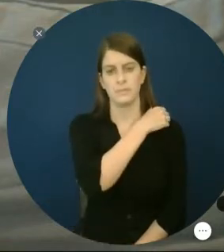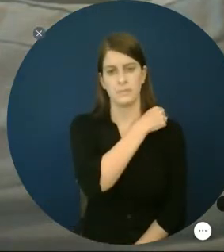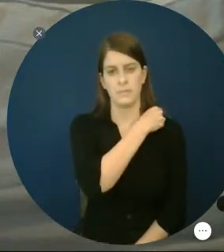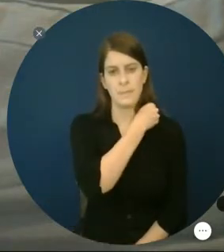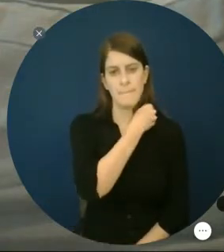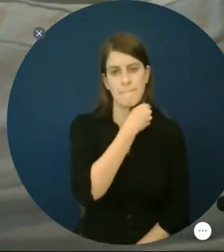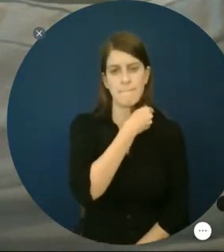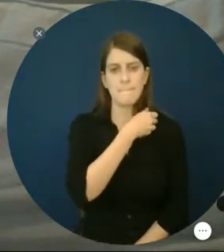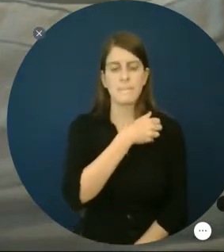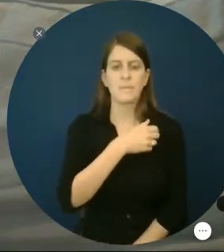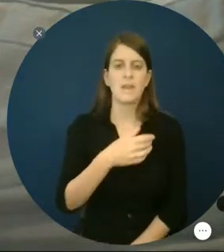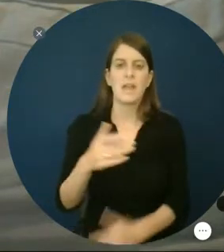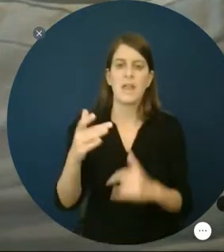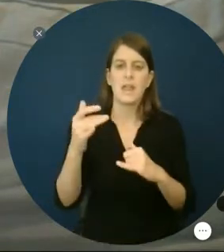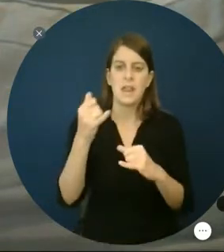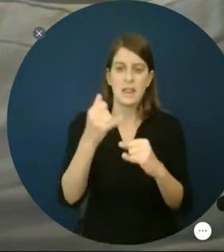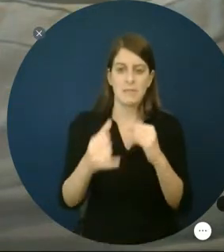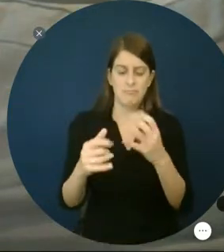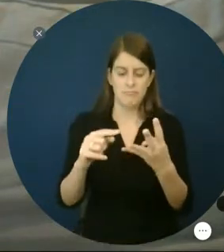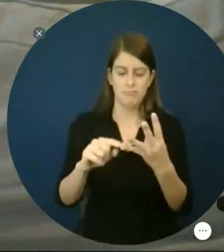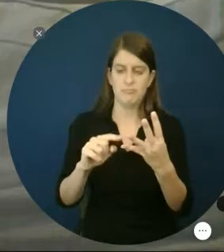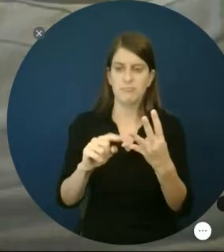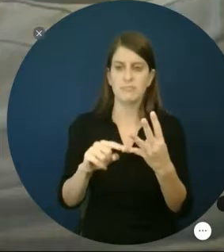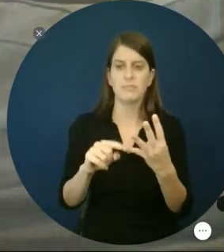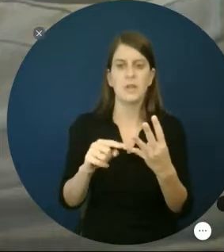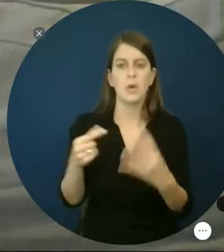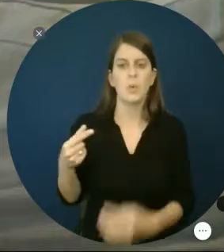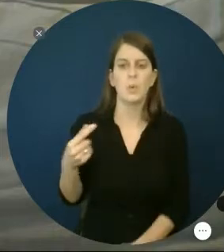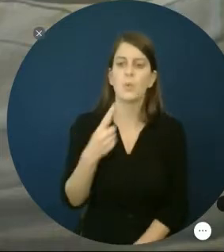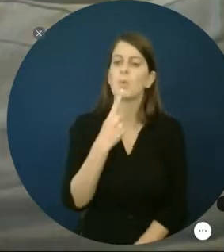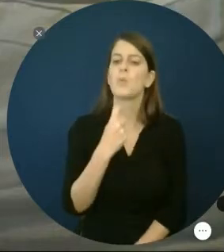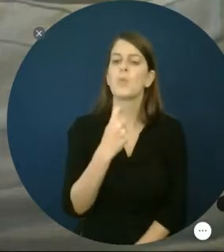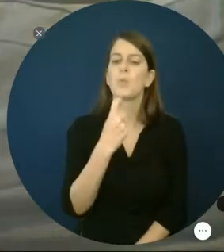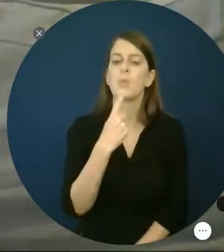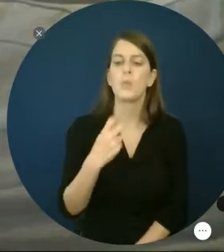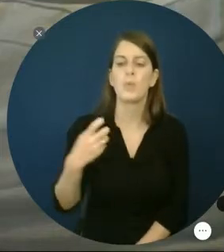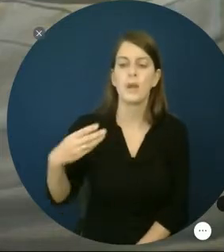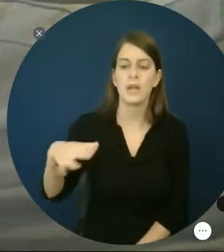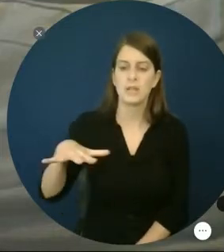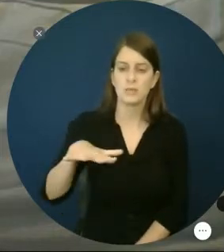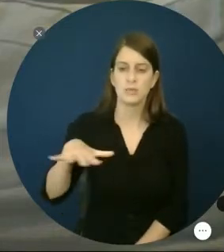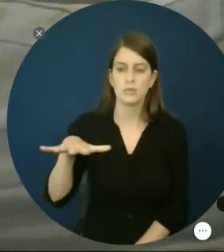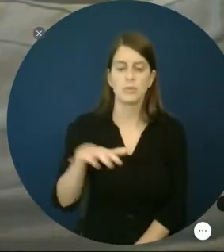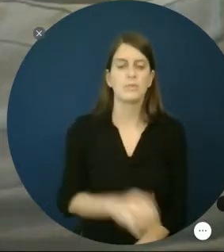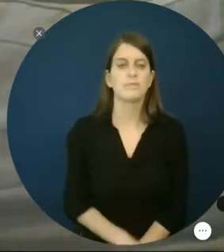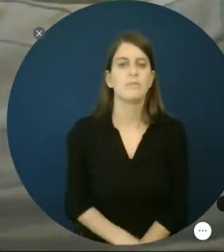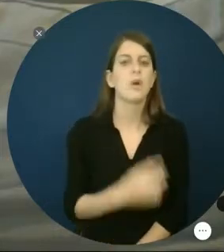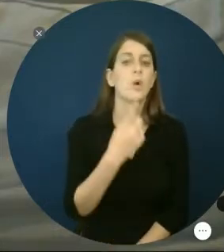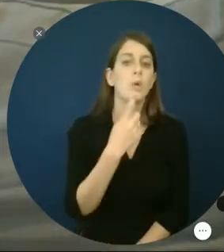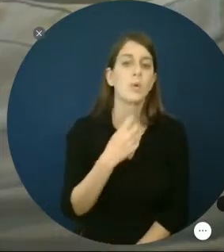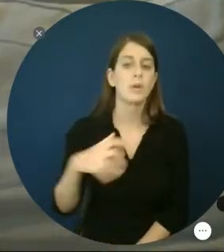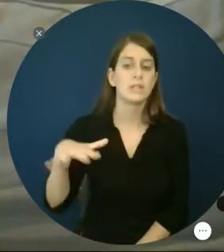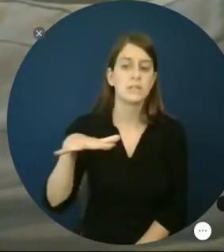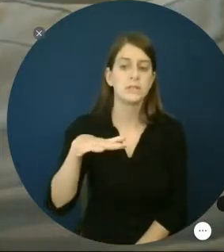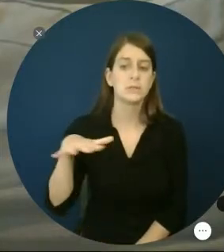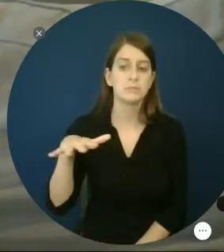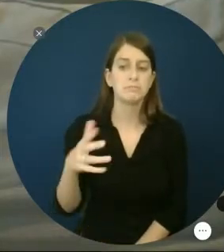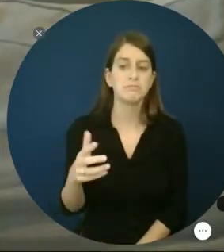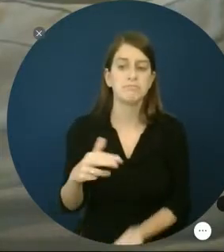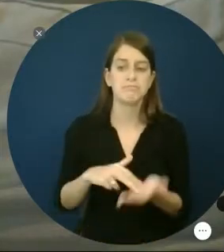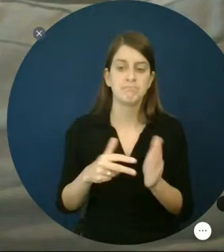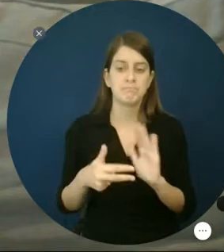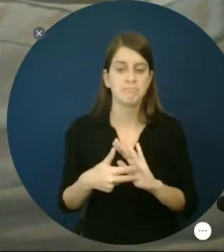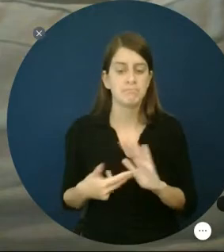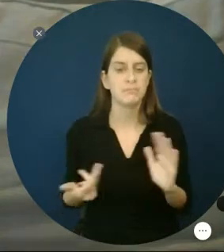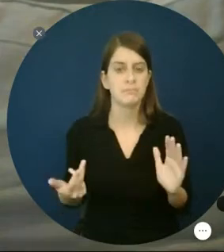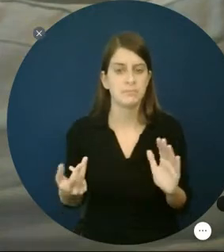Our last group of emotions are a group that we're going to refer to as the red zone. Now, the red zone group of emotions are emotions in which we